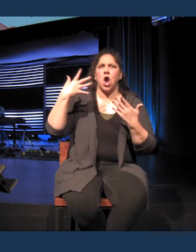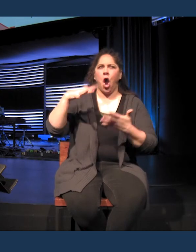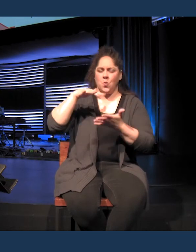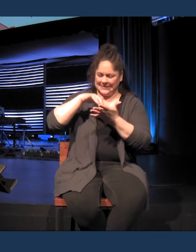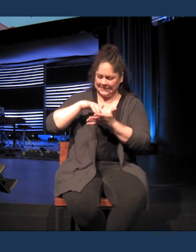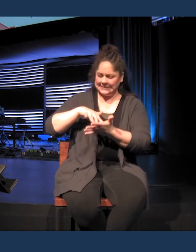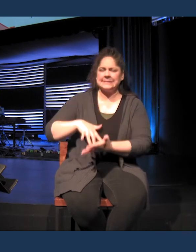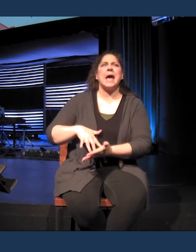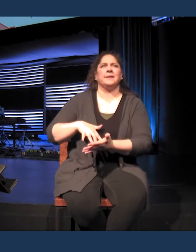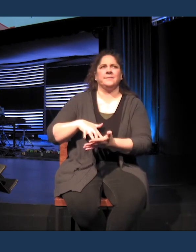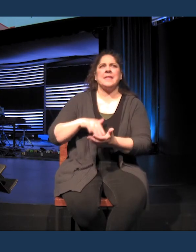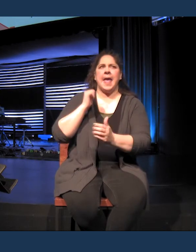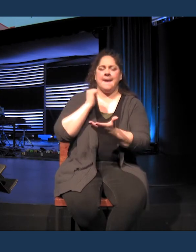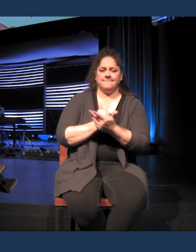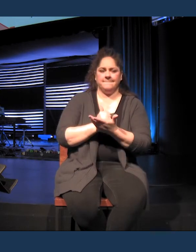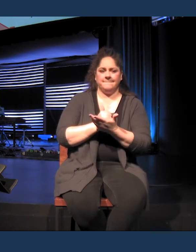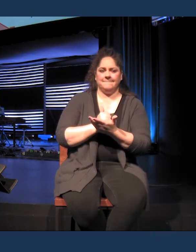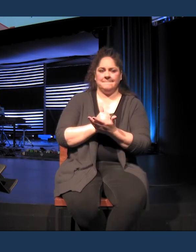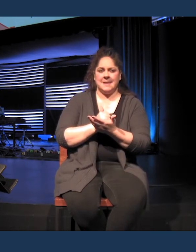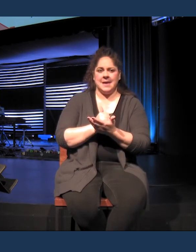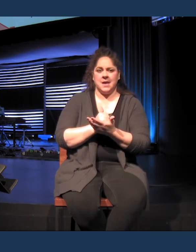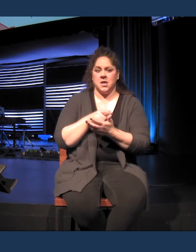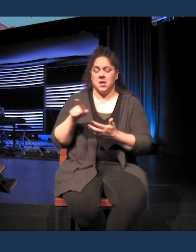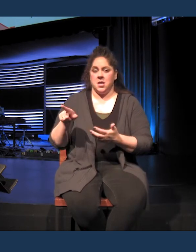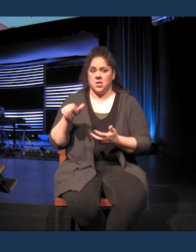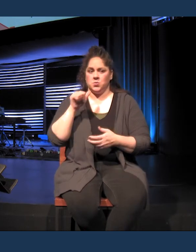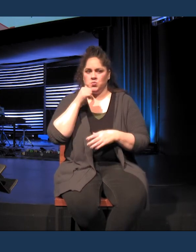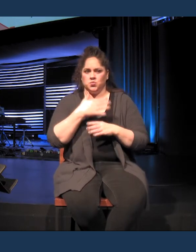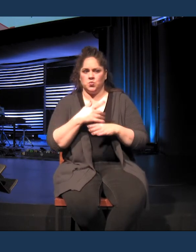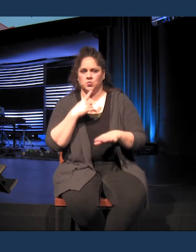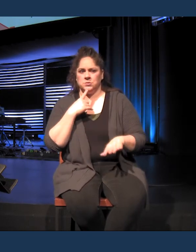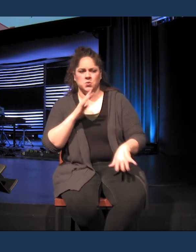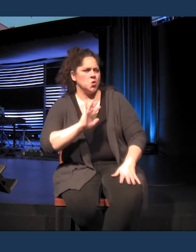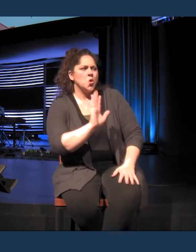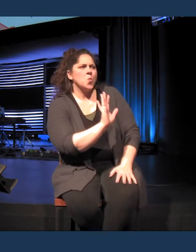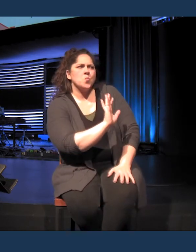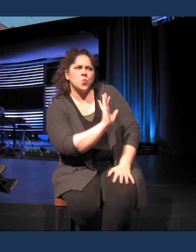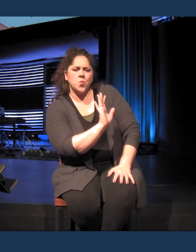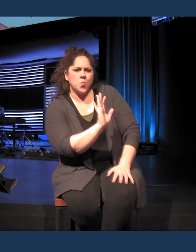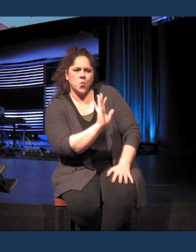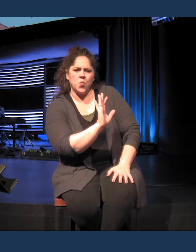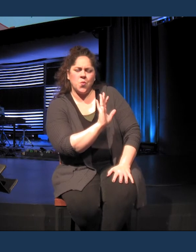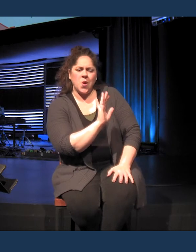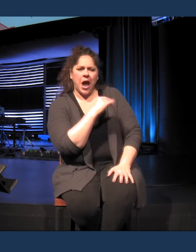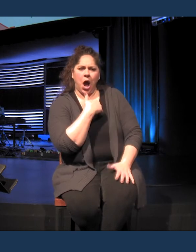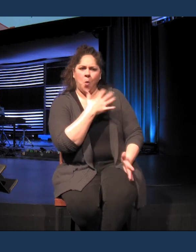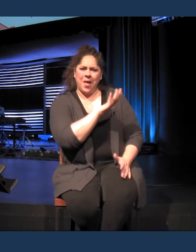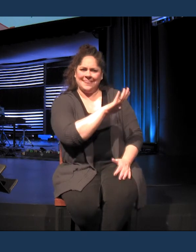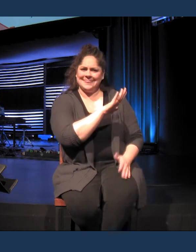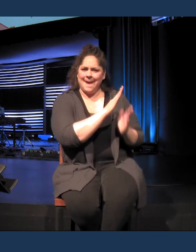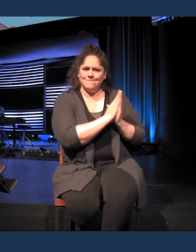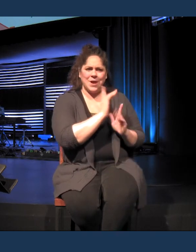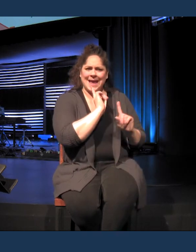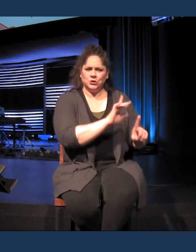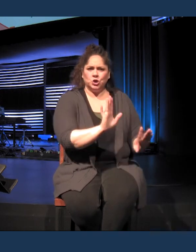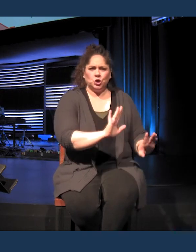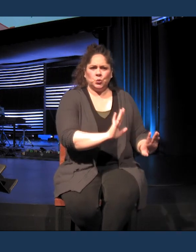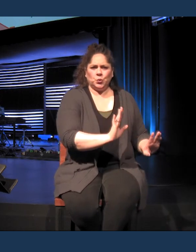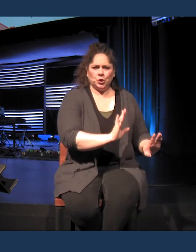Amen. And Alyssa said, whoa, whoa, whoa. I don't know if I want that prayer answered.